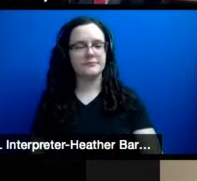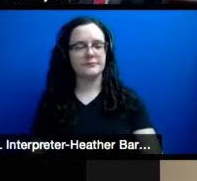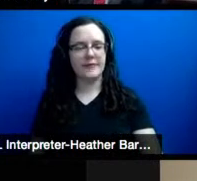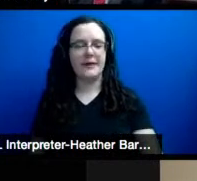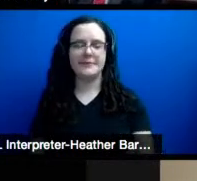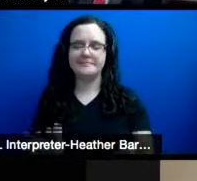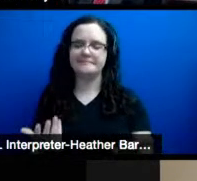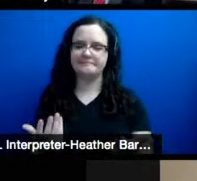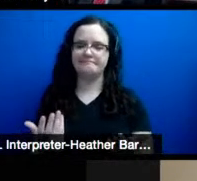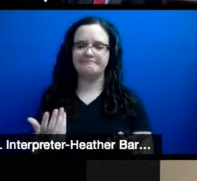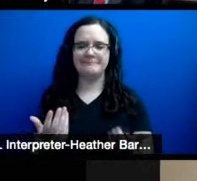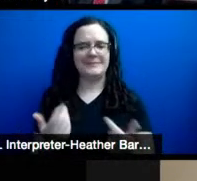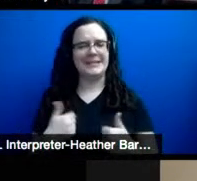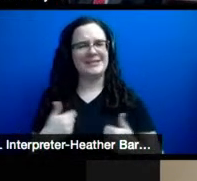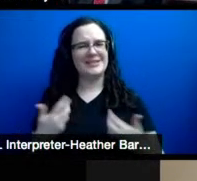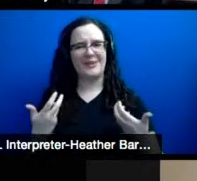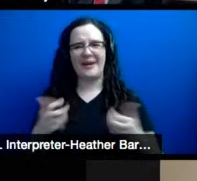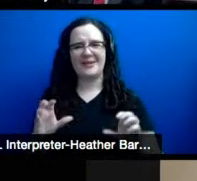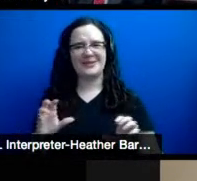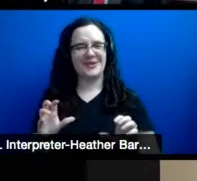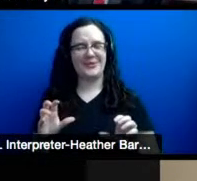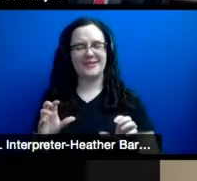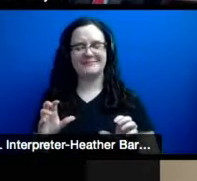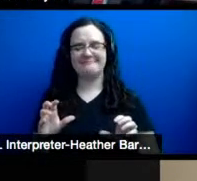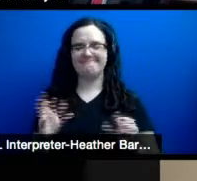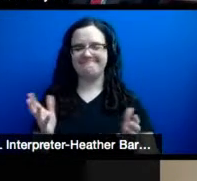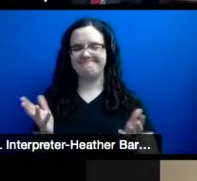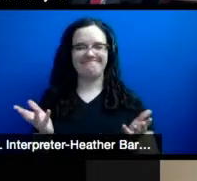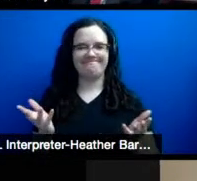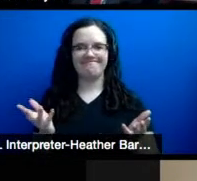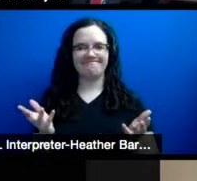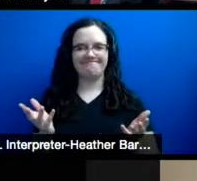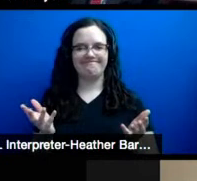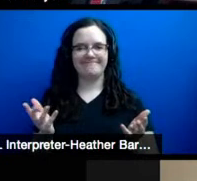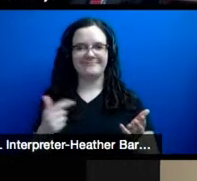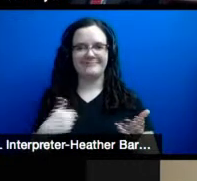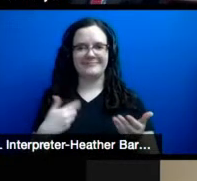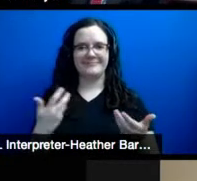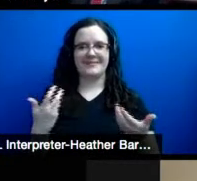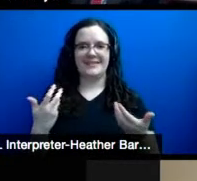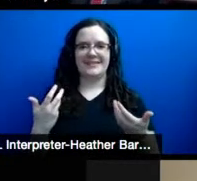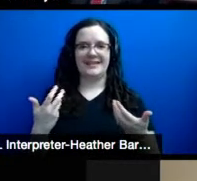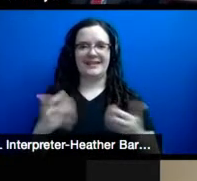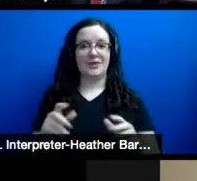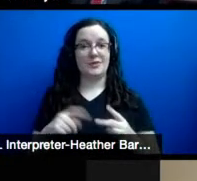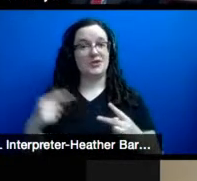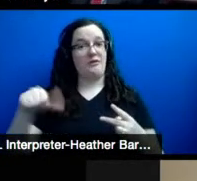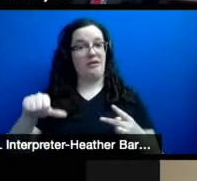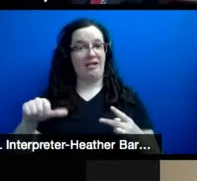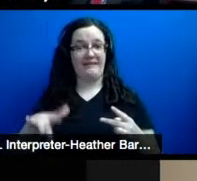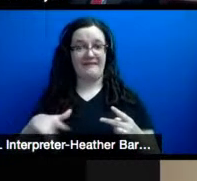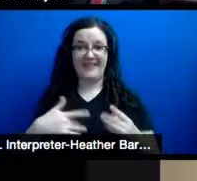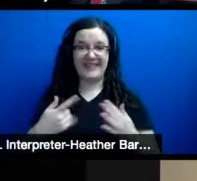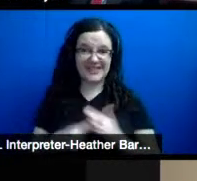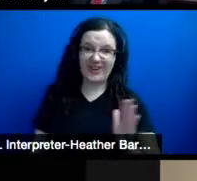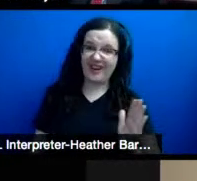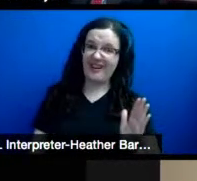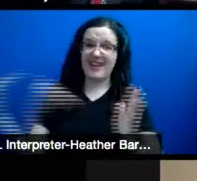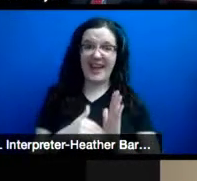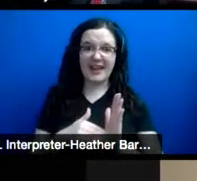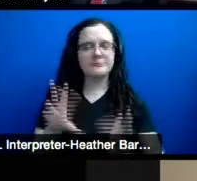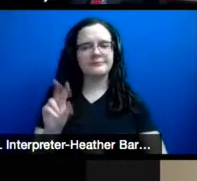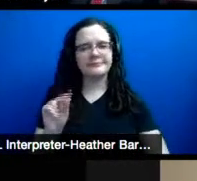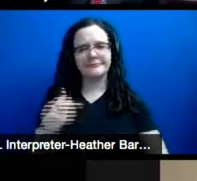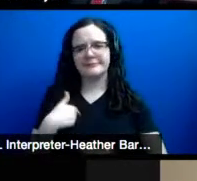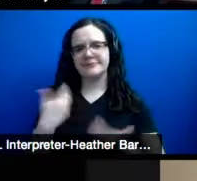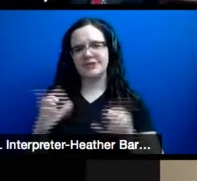So I don't want to give this, the sense that we have to go back to ground zero. But we do have